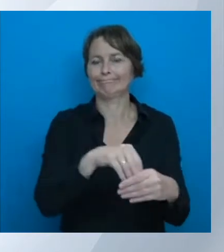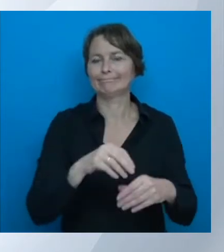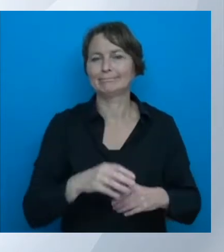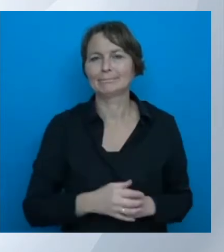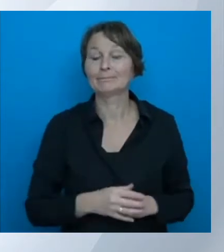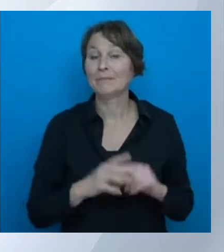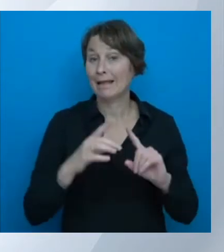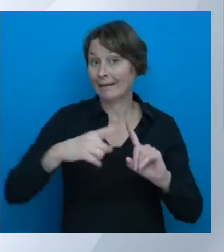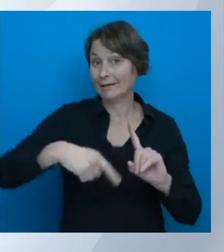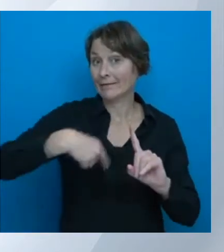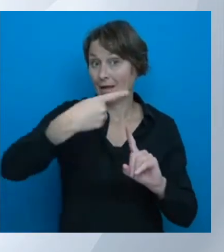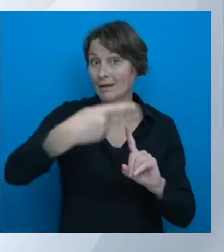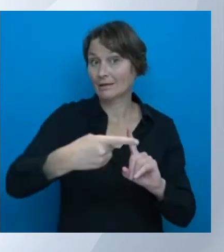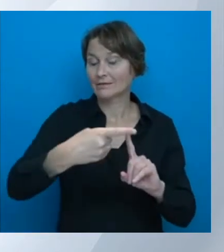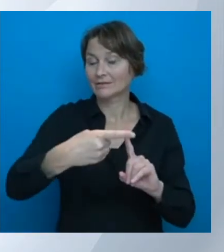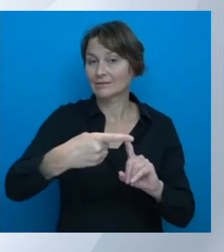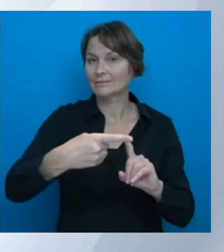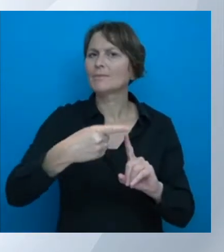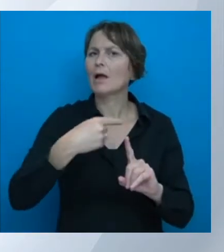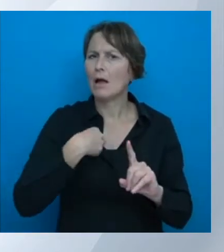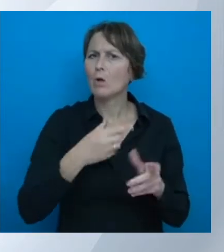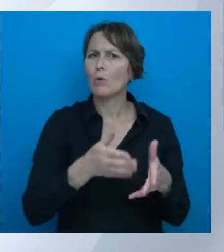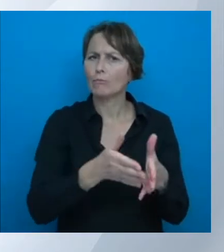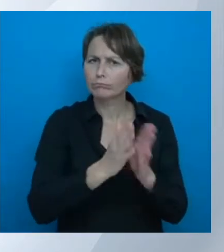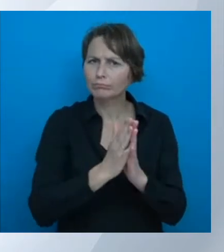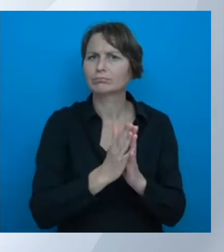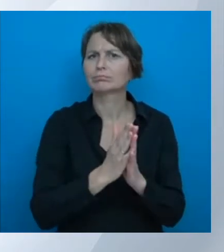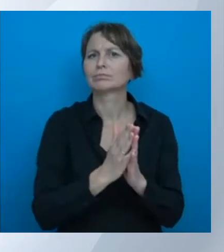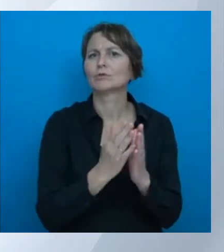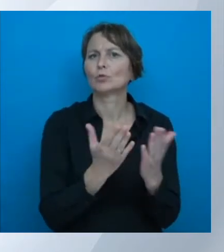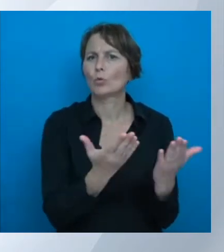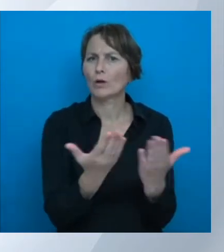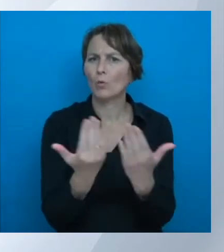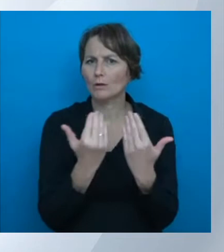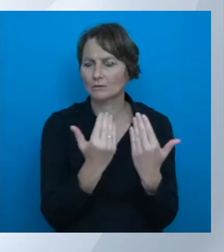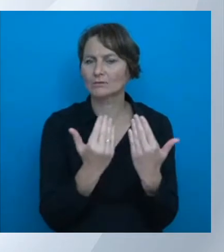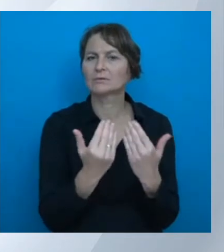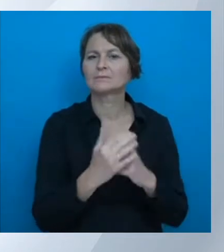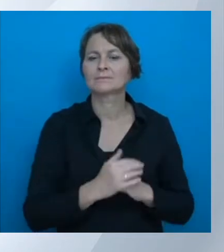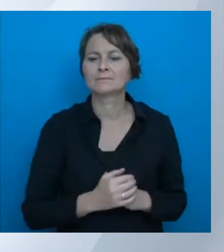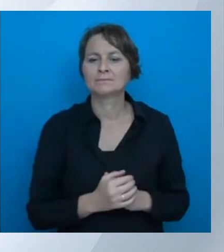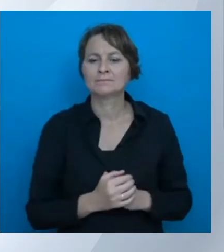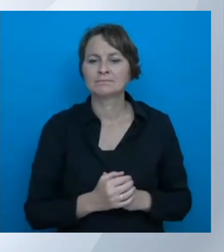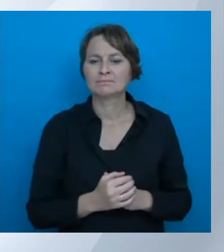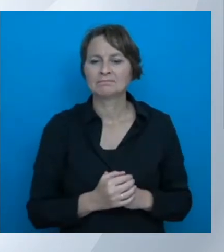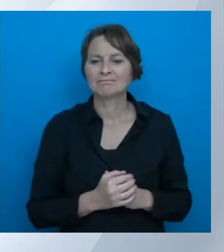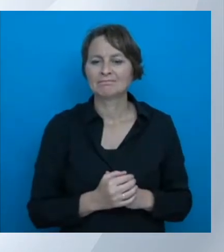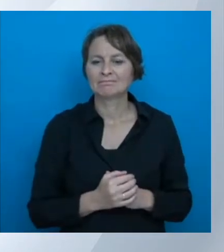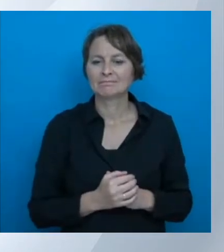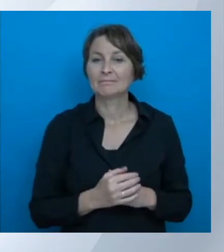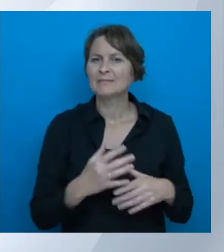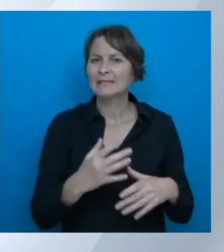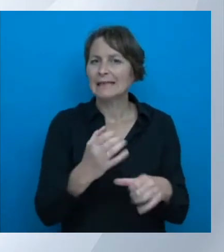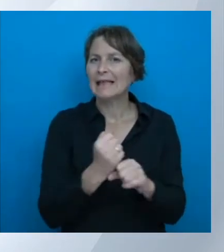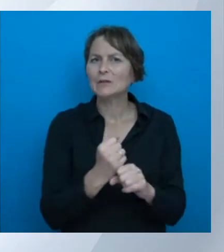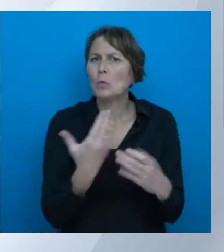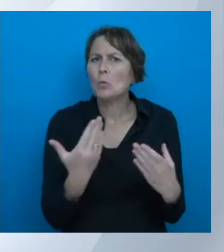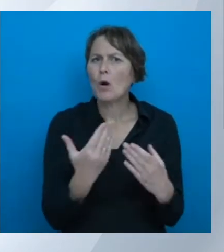make a request to get what is there in the order ID.